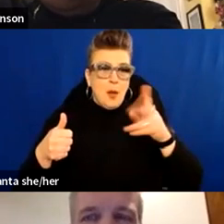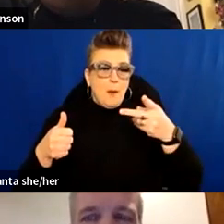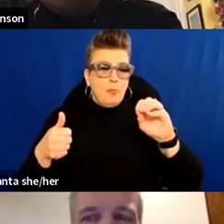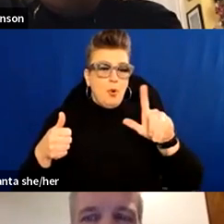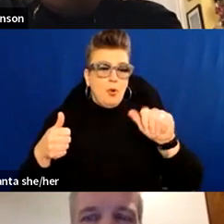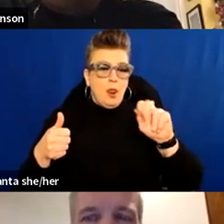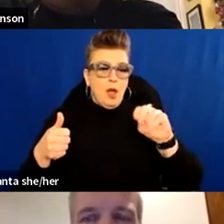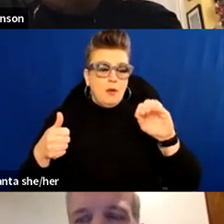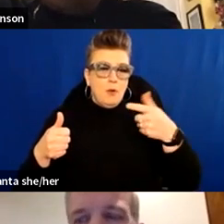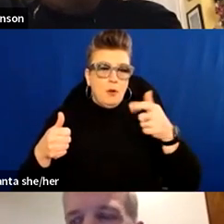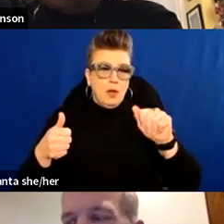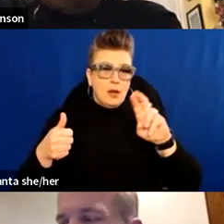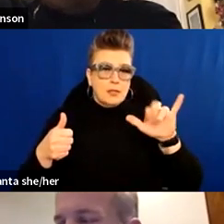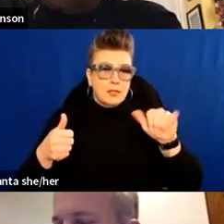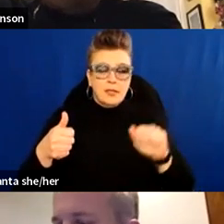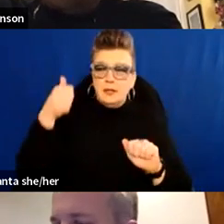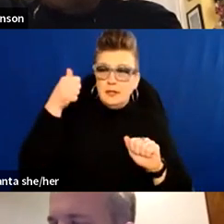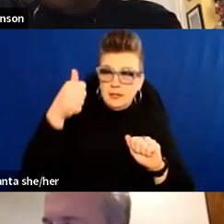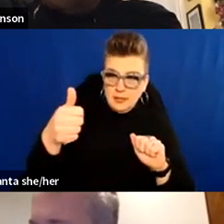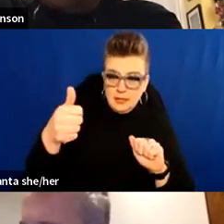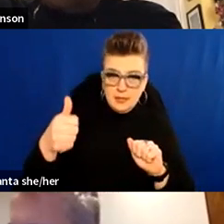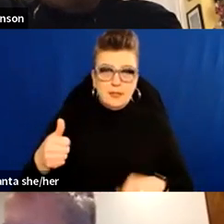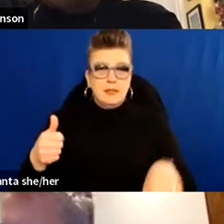yes mr tran